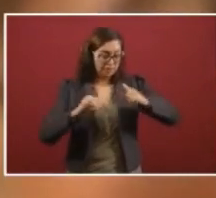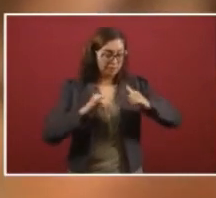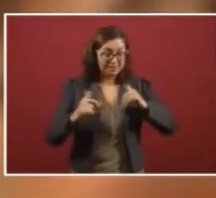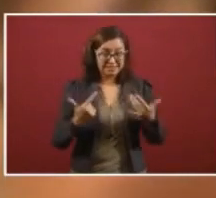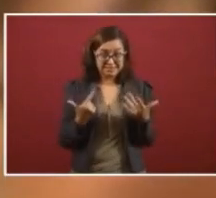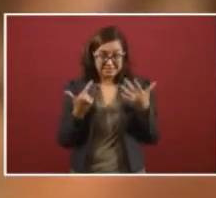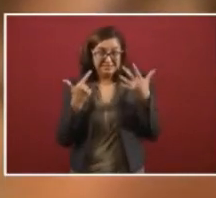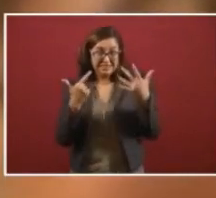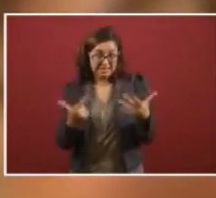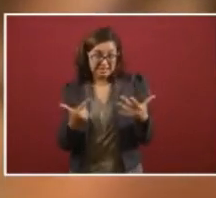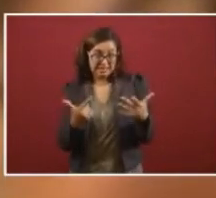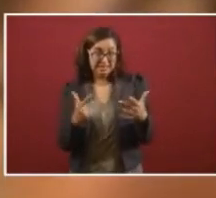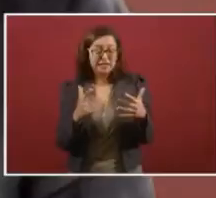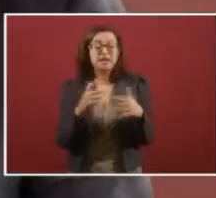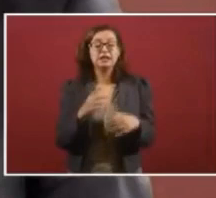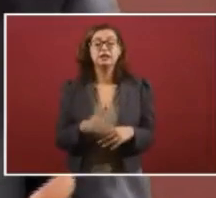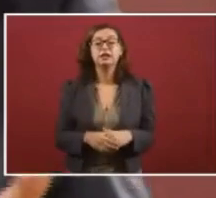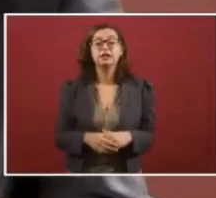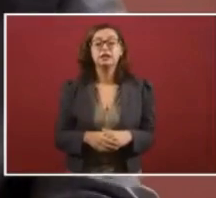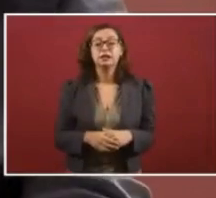planned,